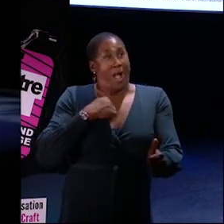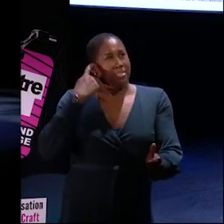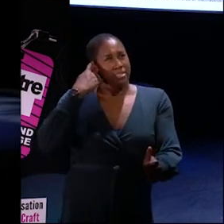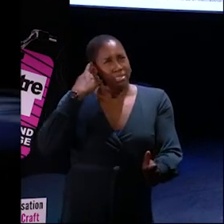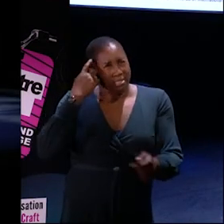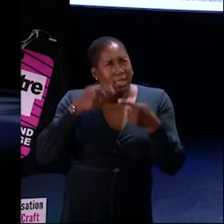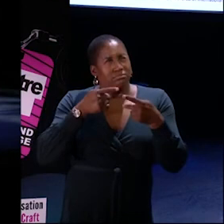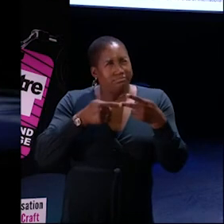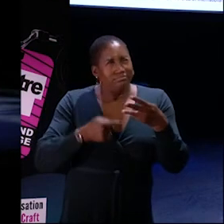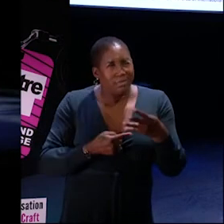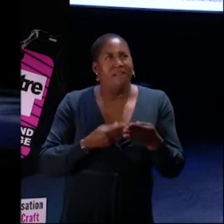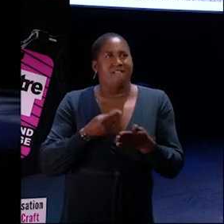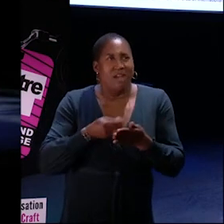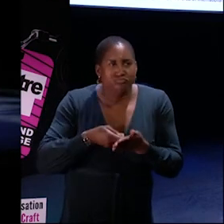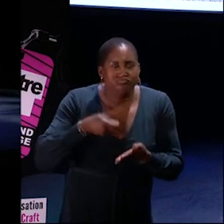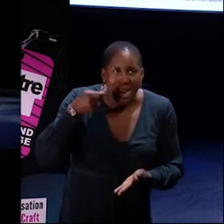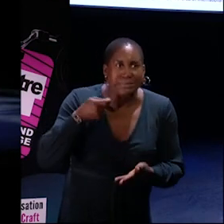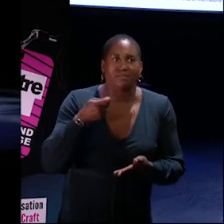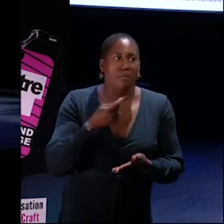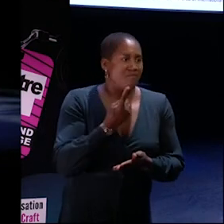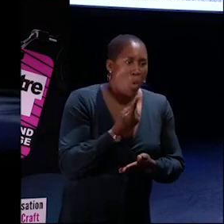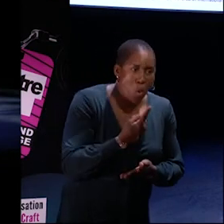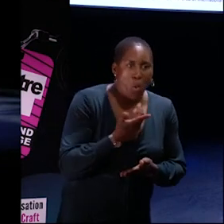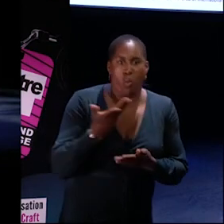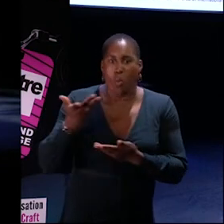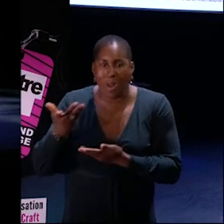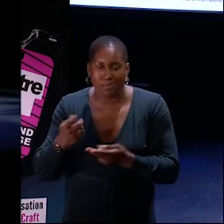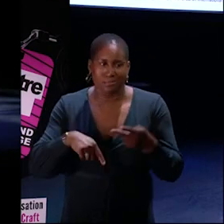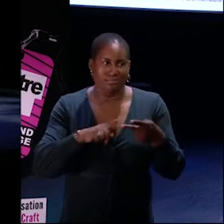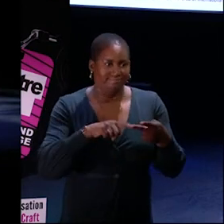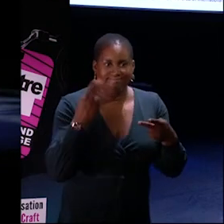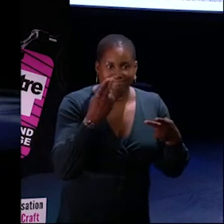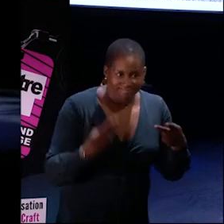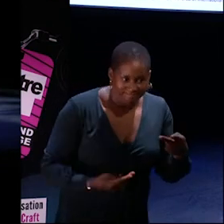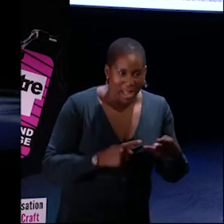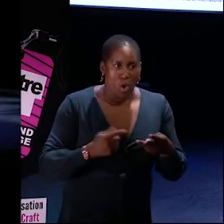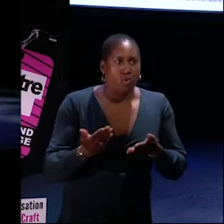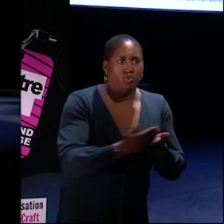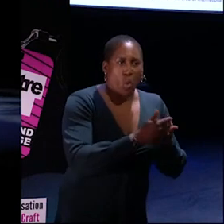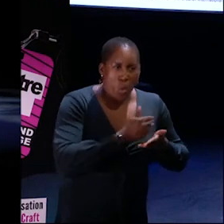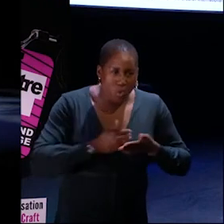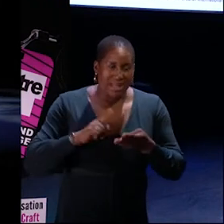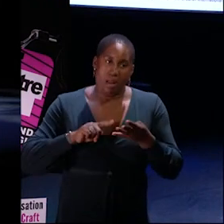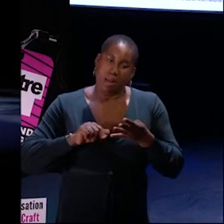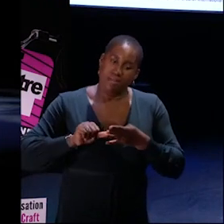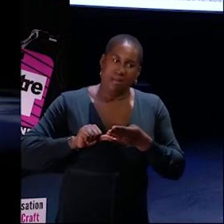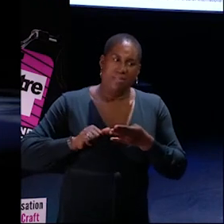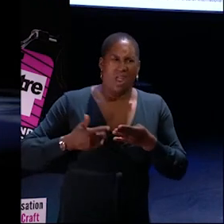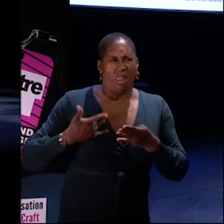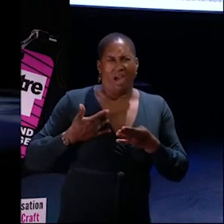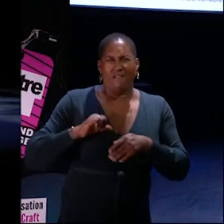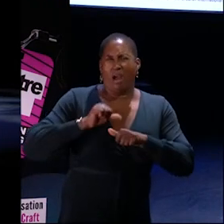are fundraising, who and where to get the money from, design, sourcing, and afterlife of the actual physical